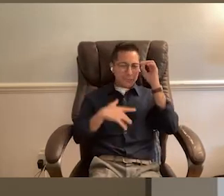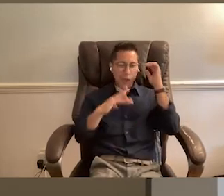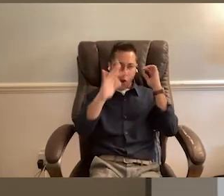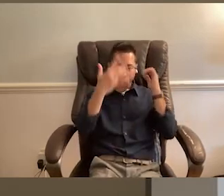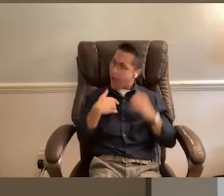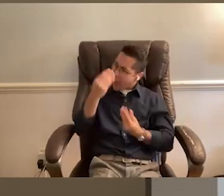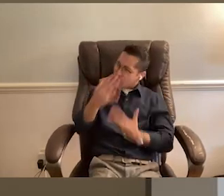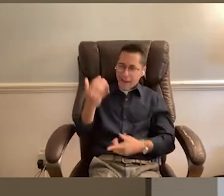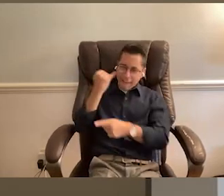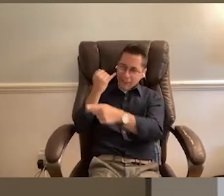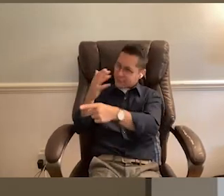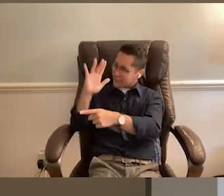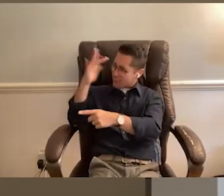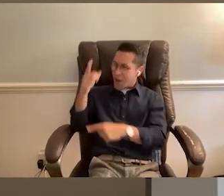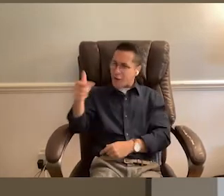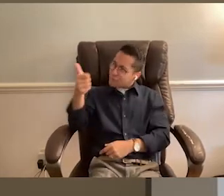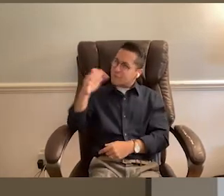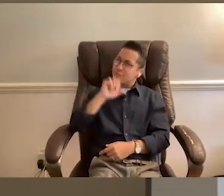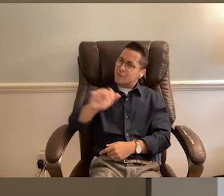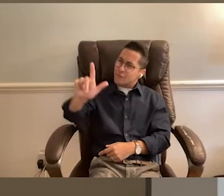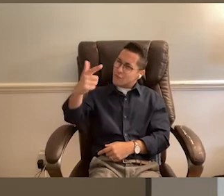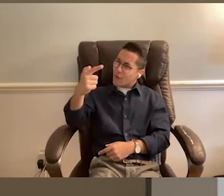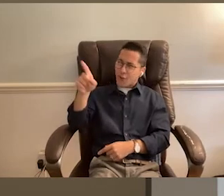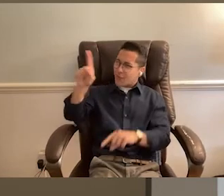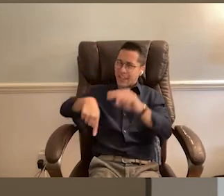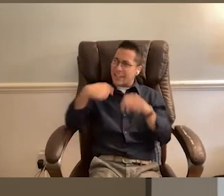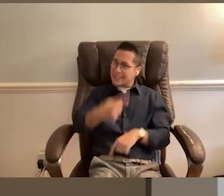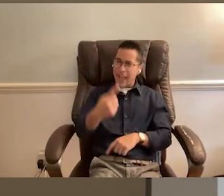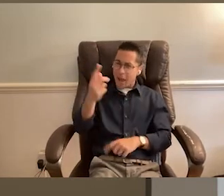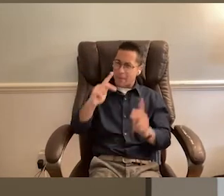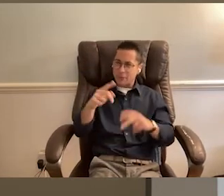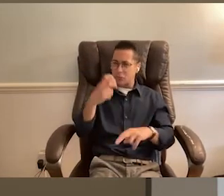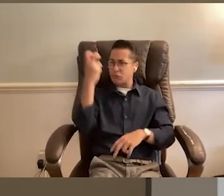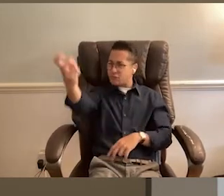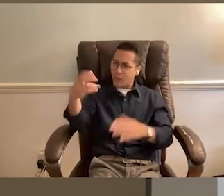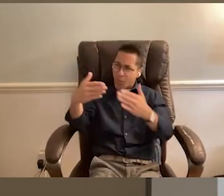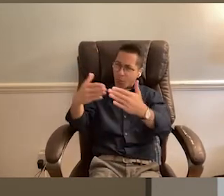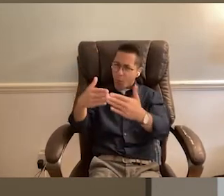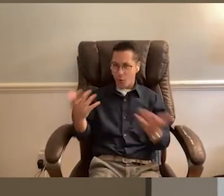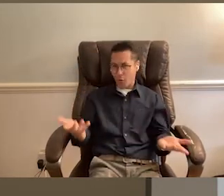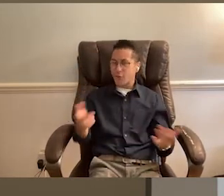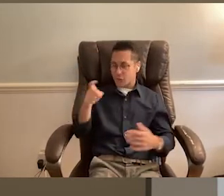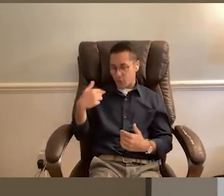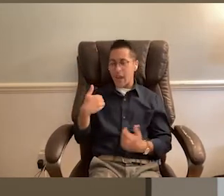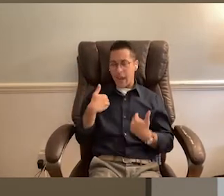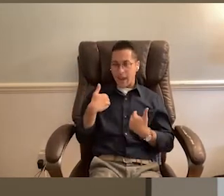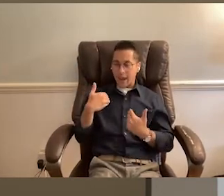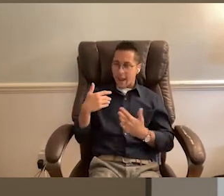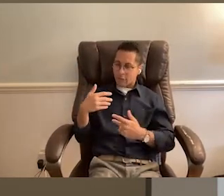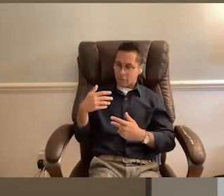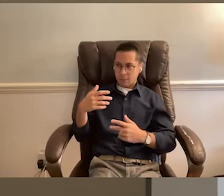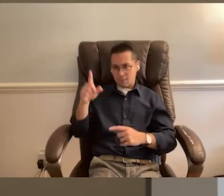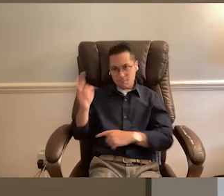them accountable. So we had a student, and he told his friend that he was upset at that you